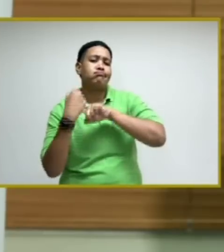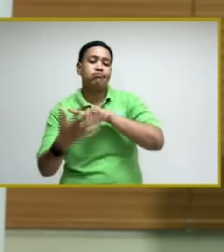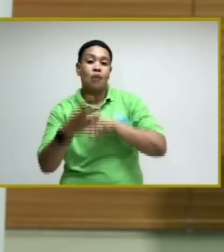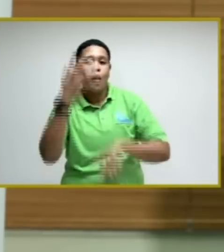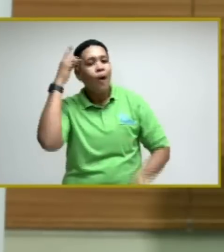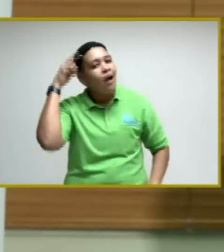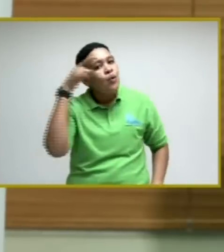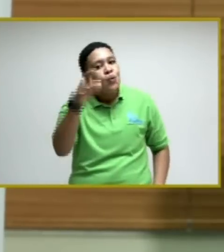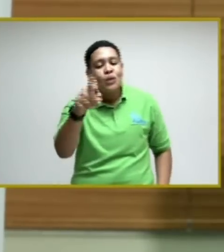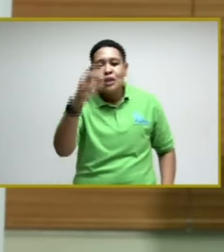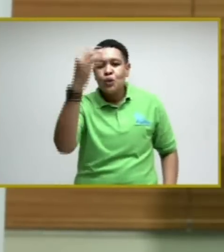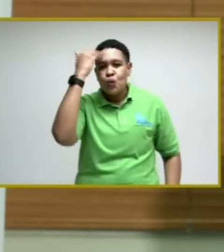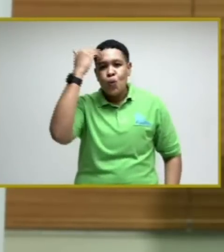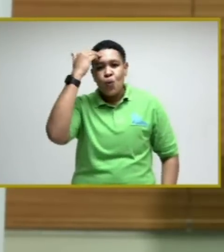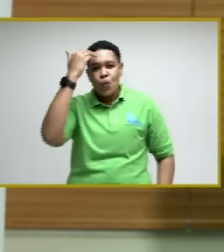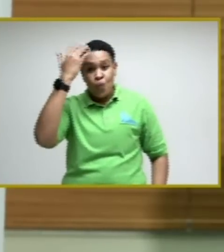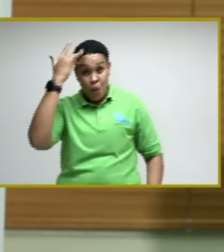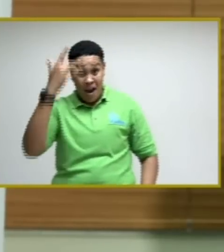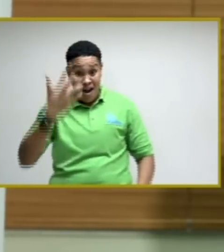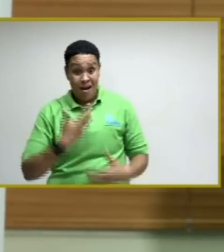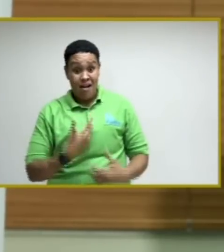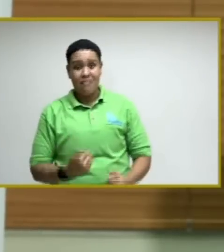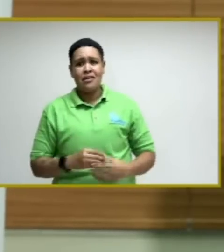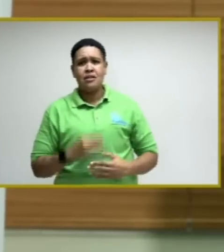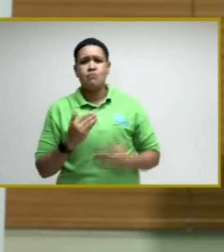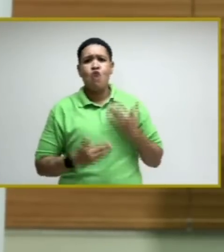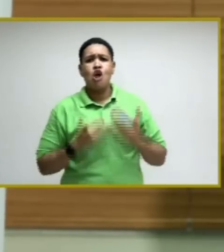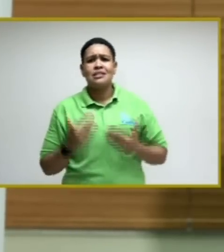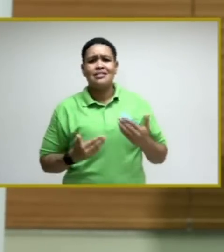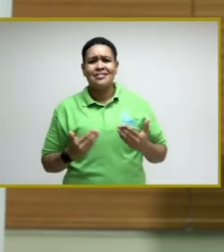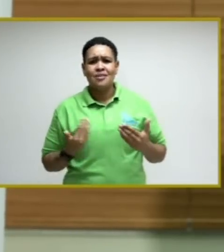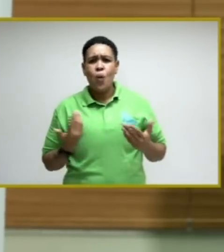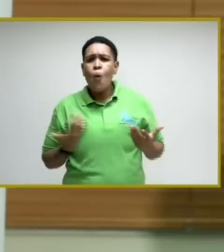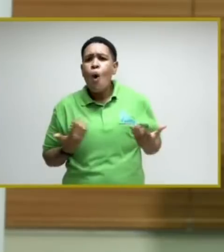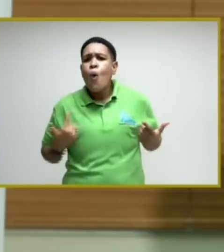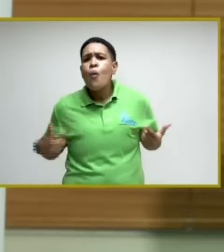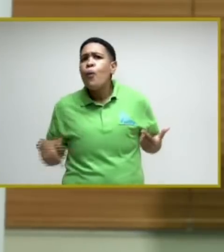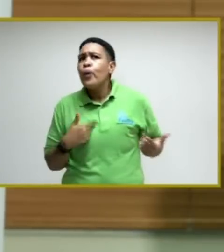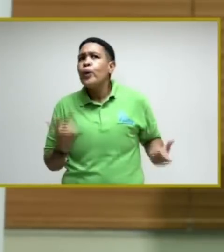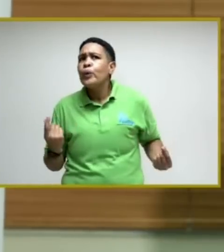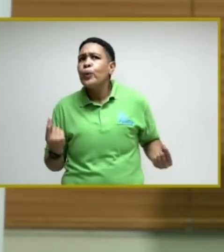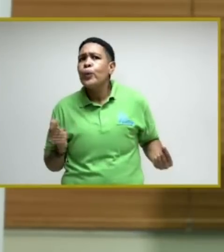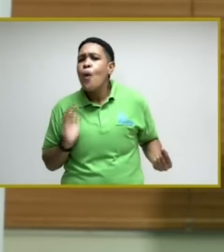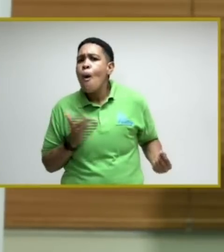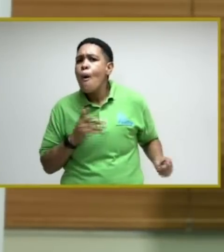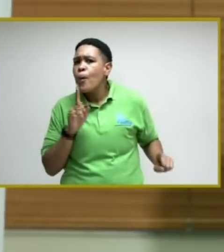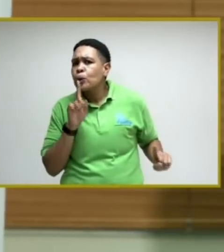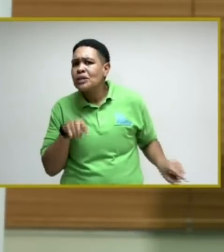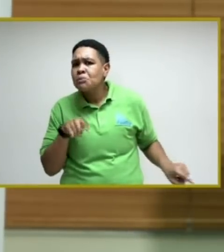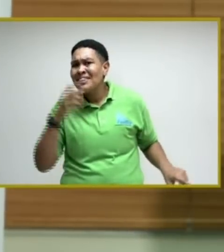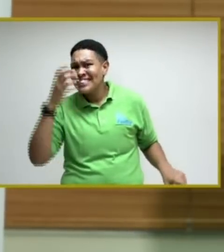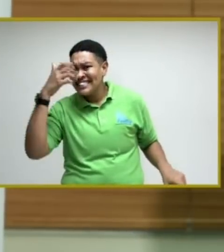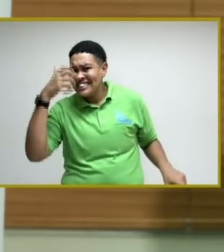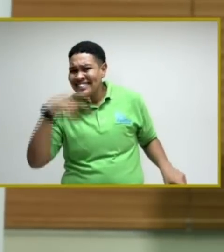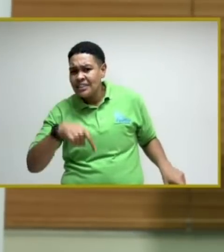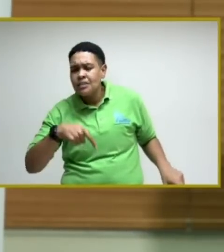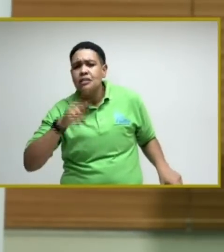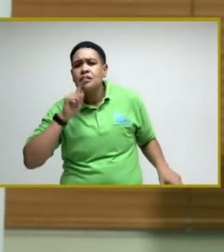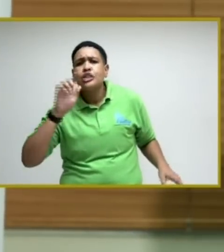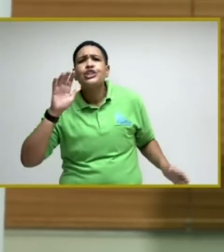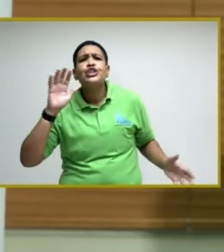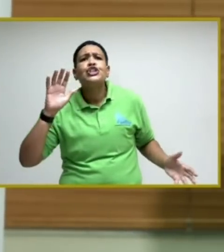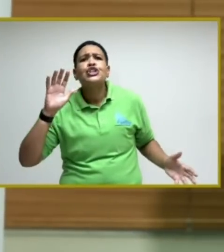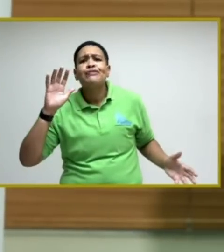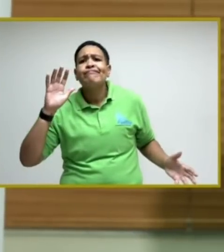the confidence in the process, our response to this pandemic, the seriousness of it, the tragedy